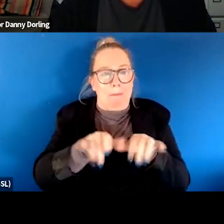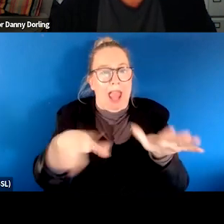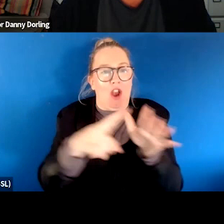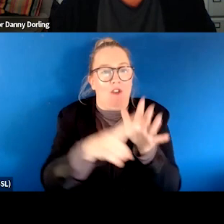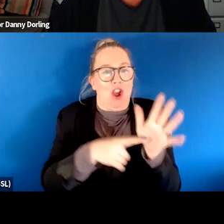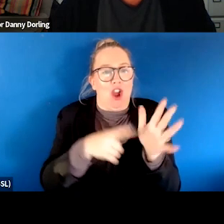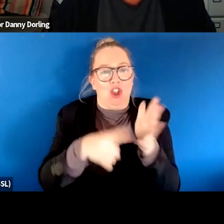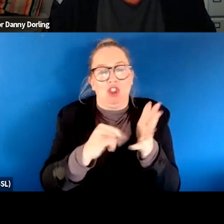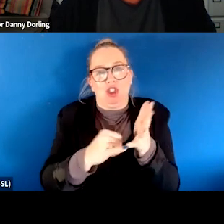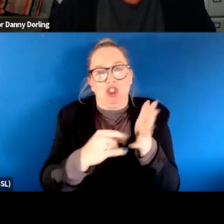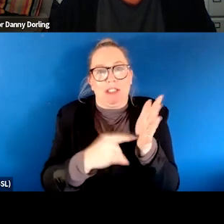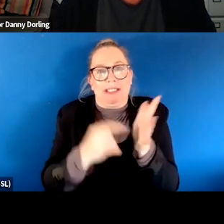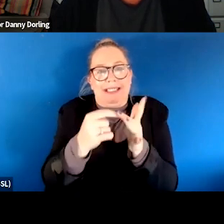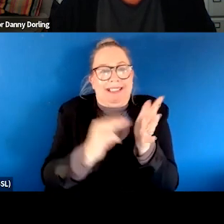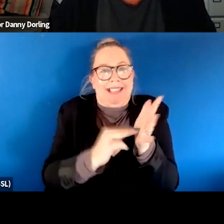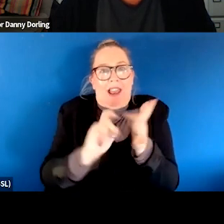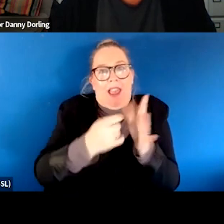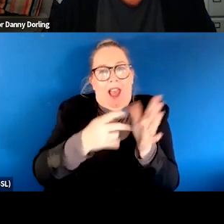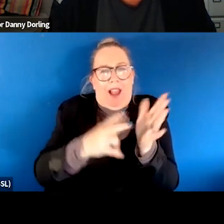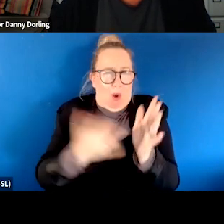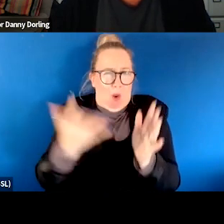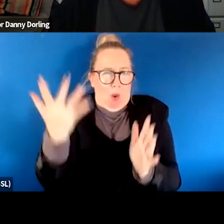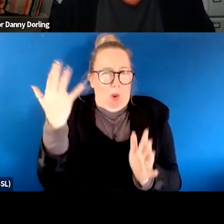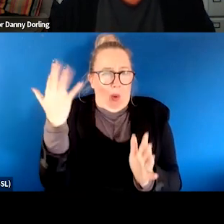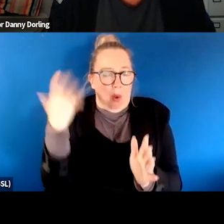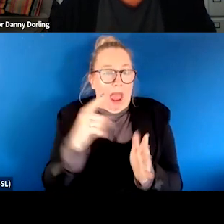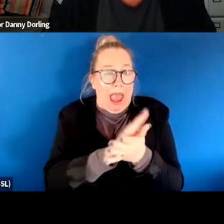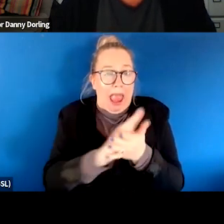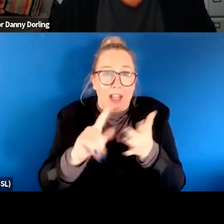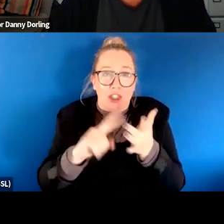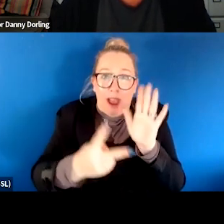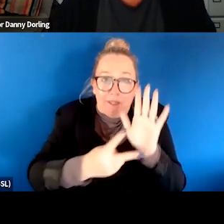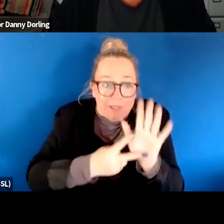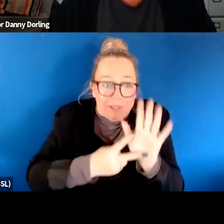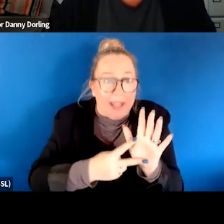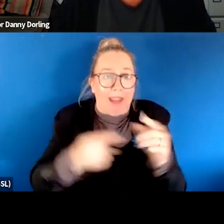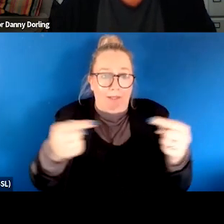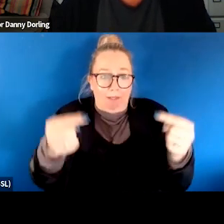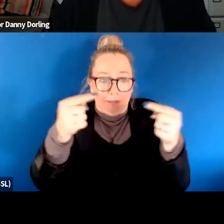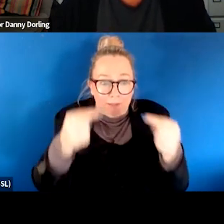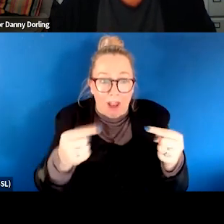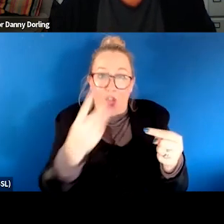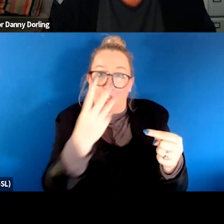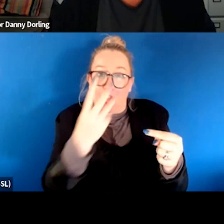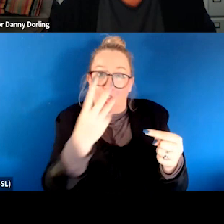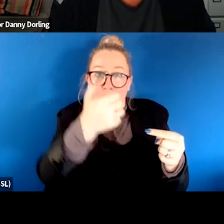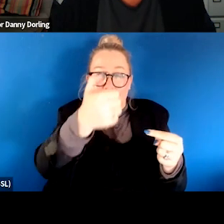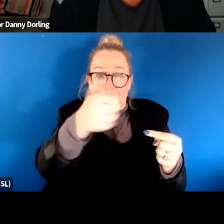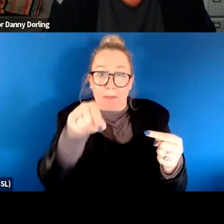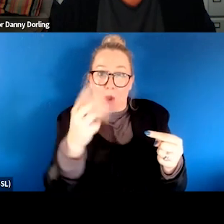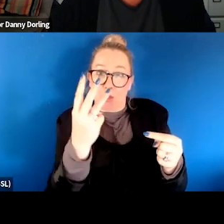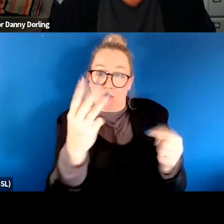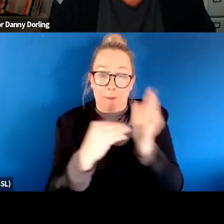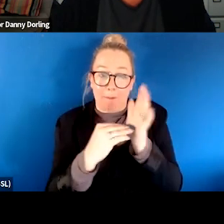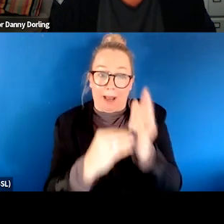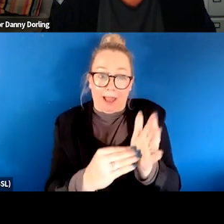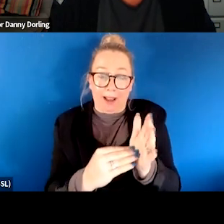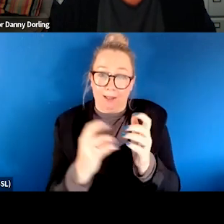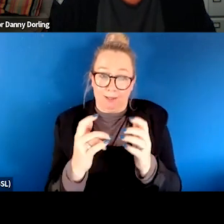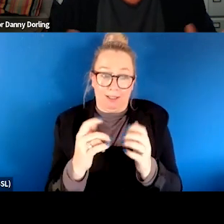ago. HIV, an estimate of 36 million deaths worldwide. And then fifth, you get